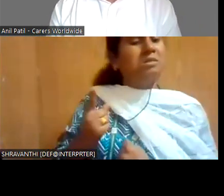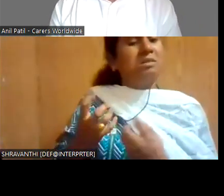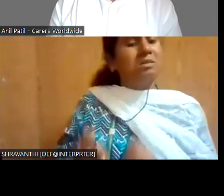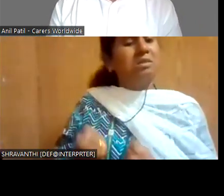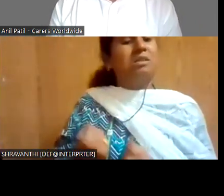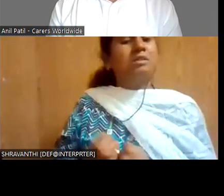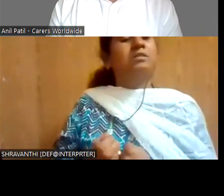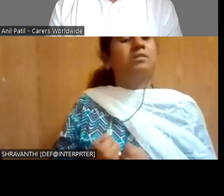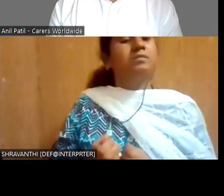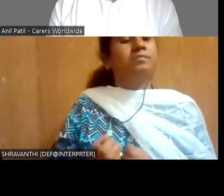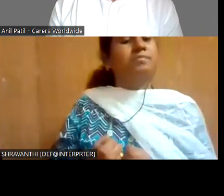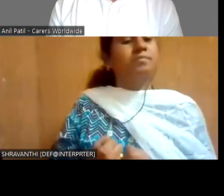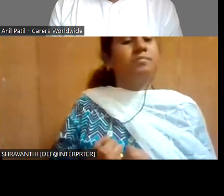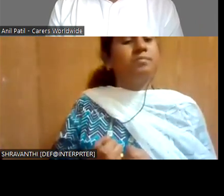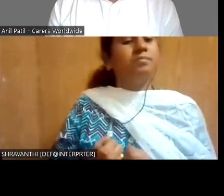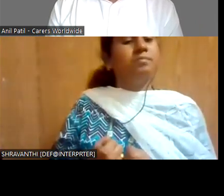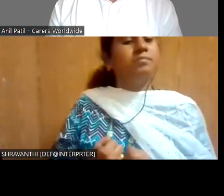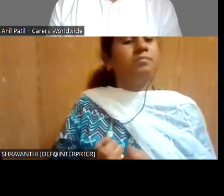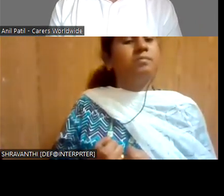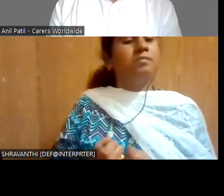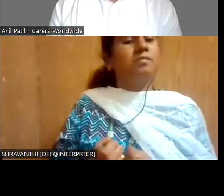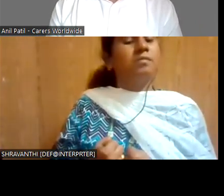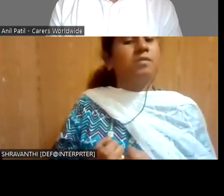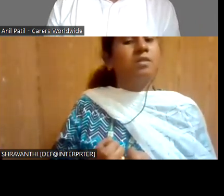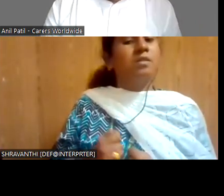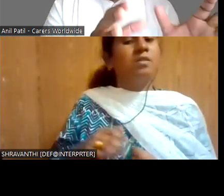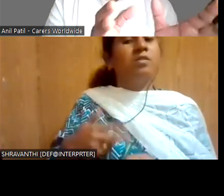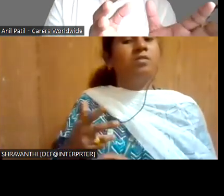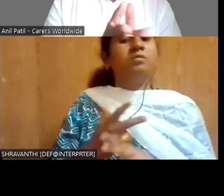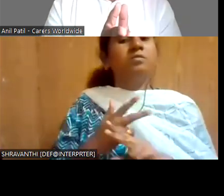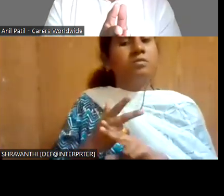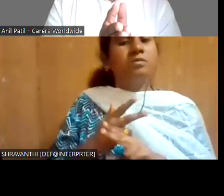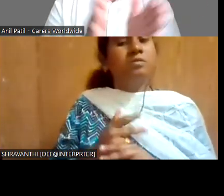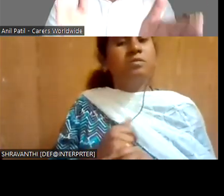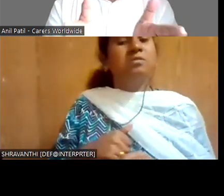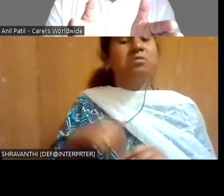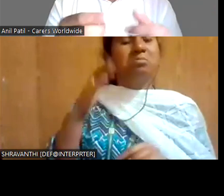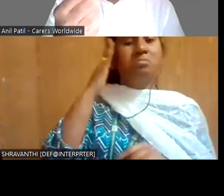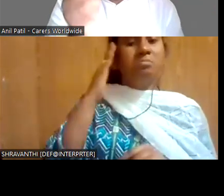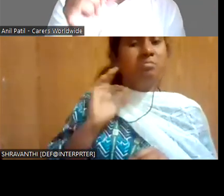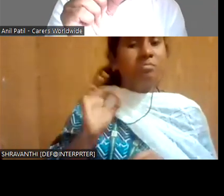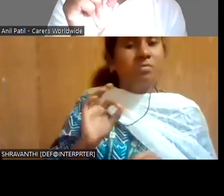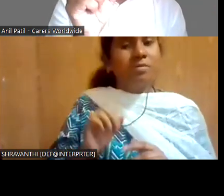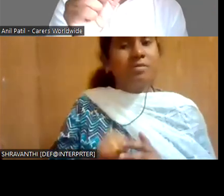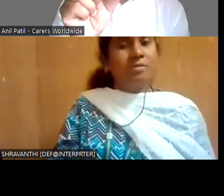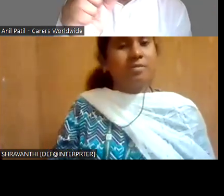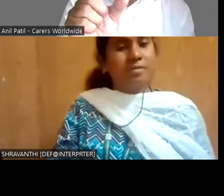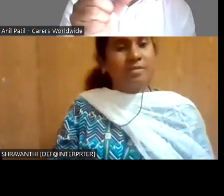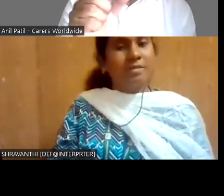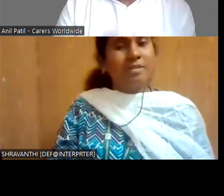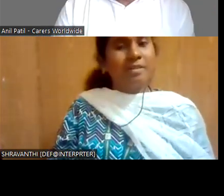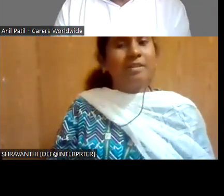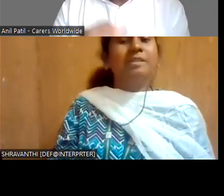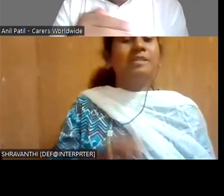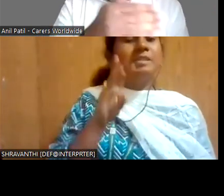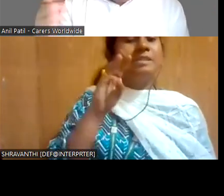needs. And I'm also delighted to share, I don't know, Prachi, whether shall I stop here? Just I will take another 30